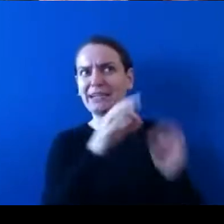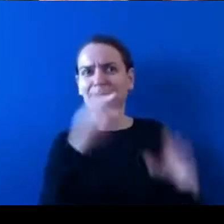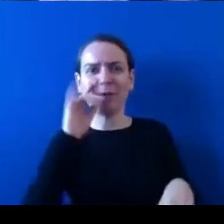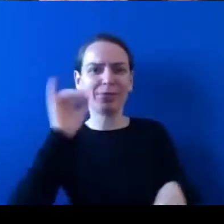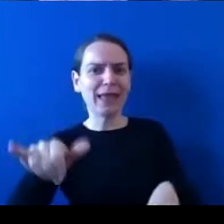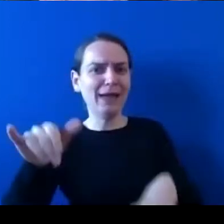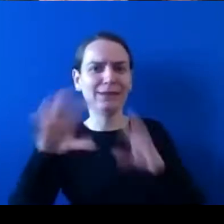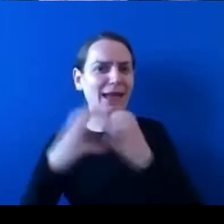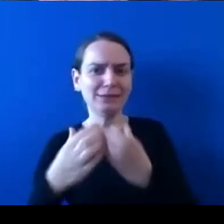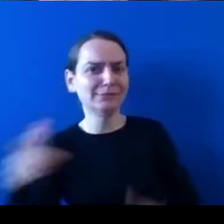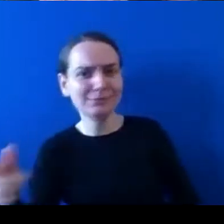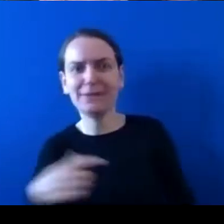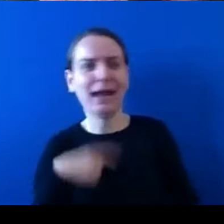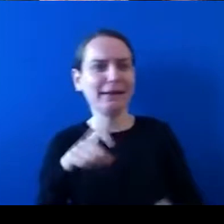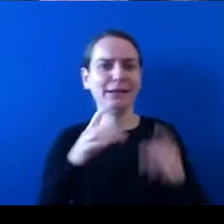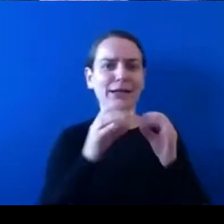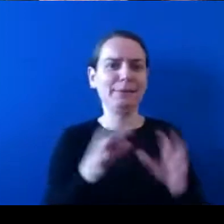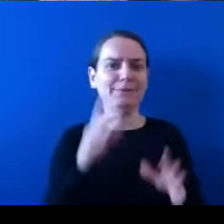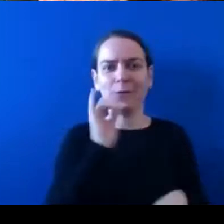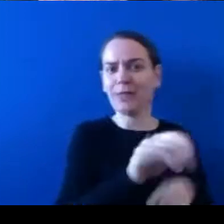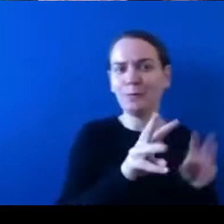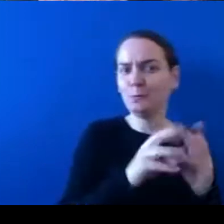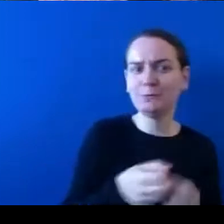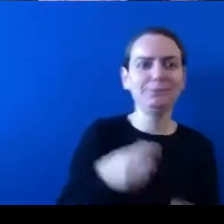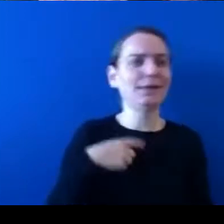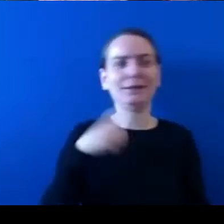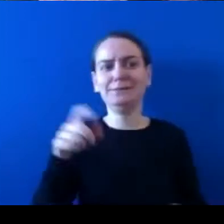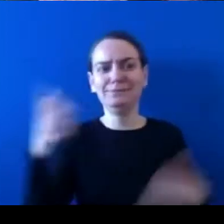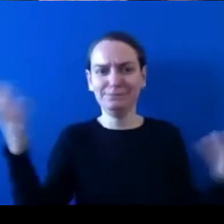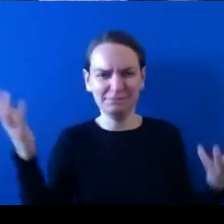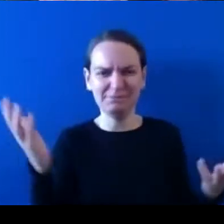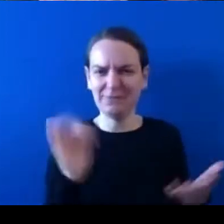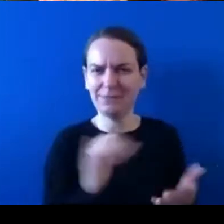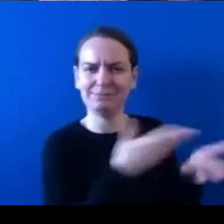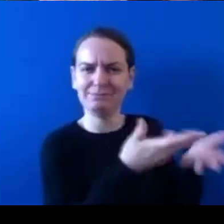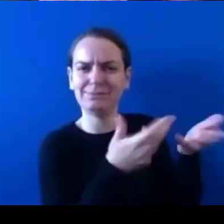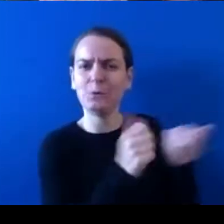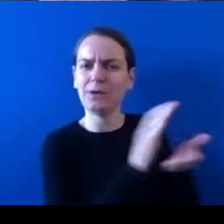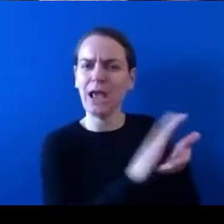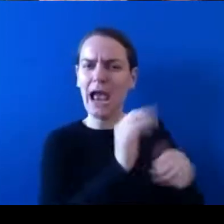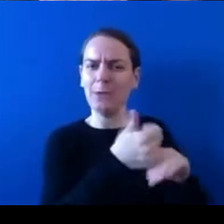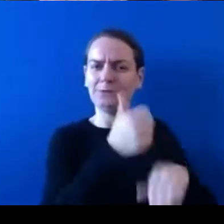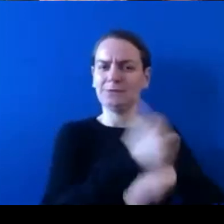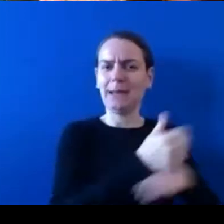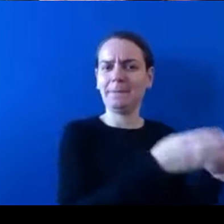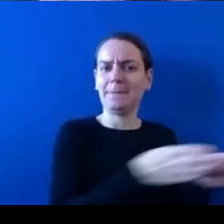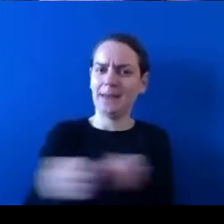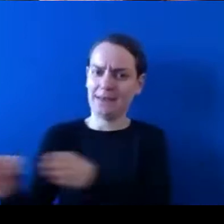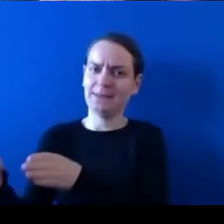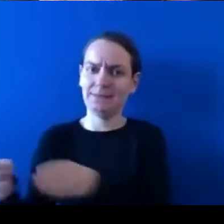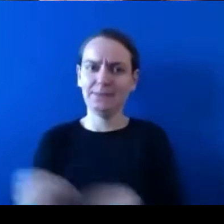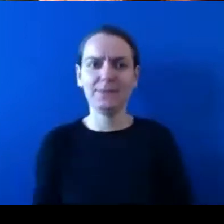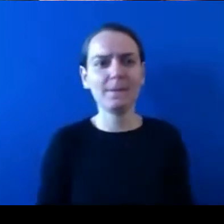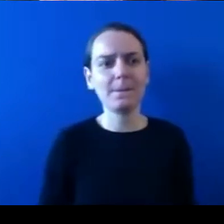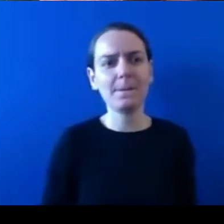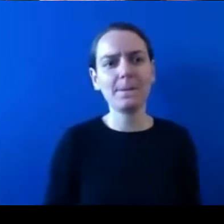school personnel? And that includes your instructors. Do people communicate email, text, or phone? Which is the